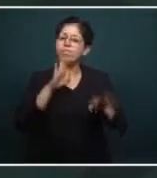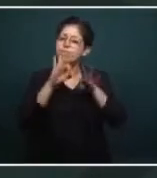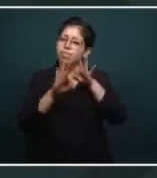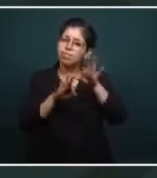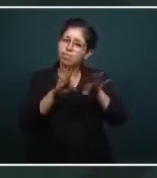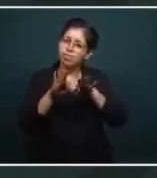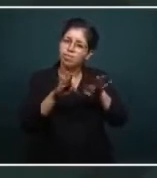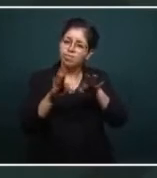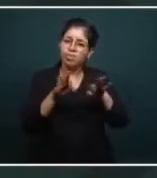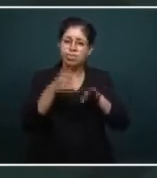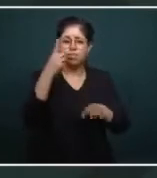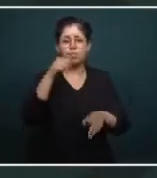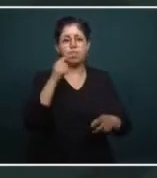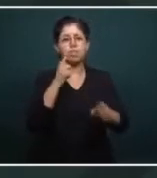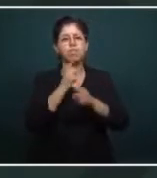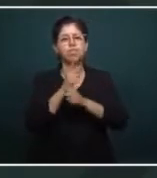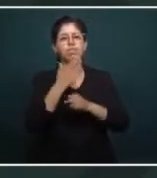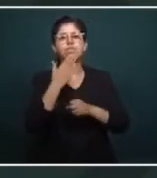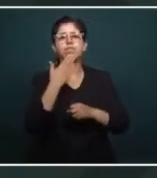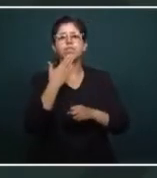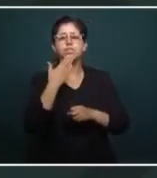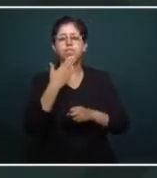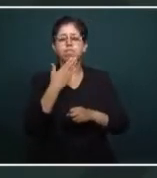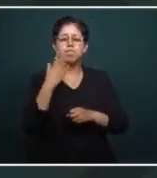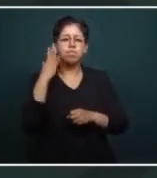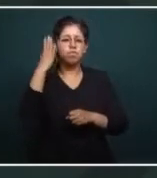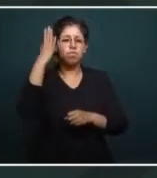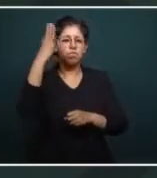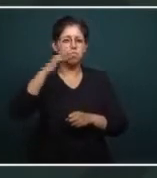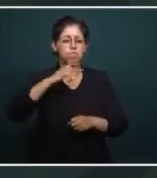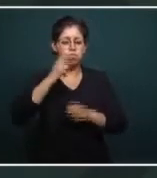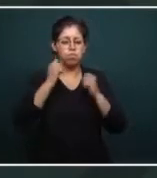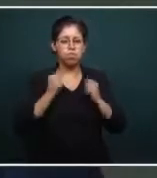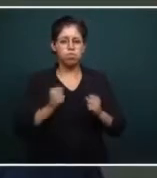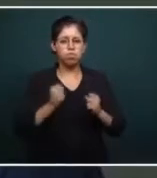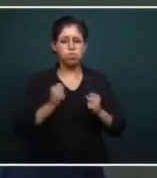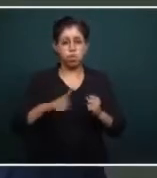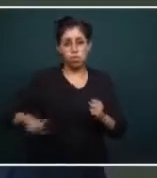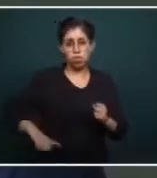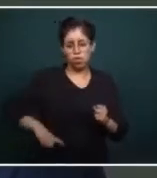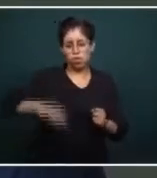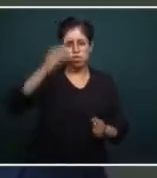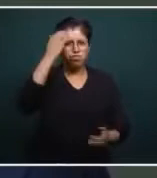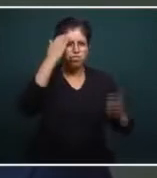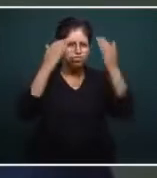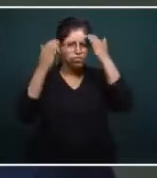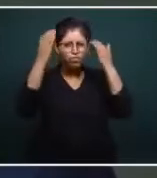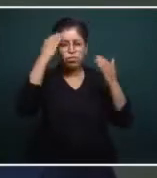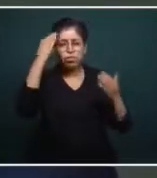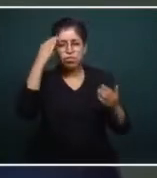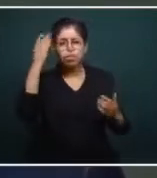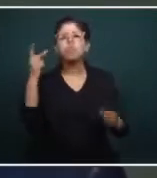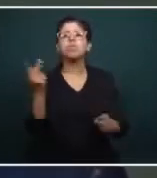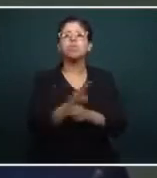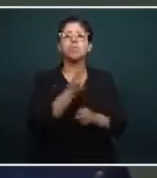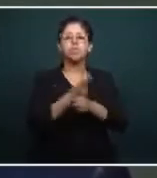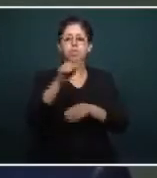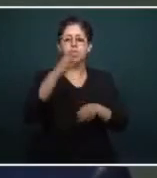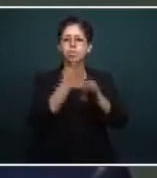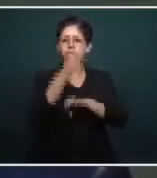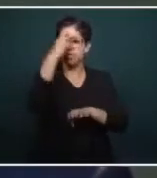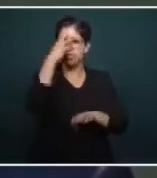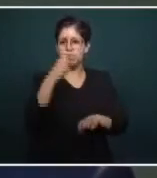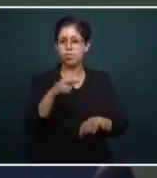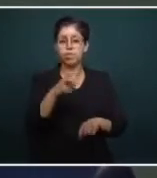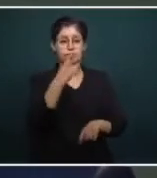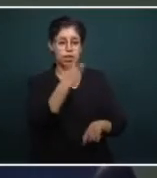está en otras cosas, It is not in other conoce things. de lo que está sucediendo. It is Y eso es muy known what is importante, happening,